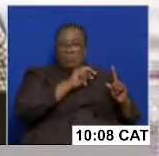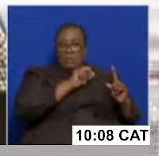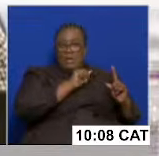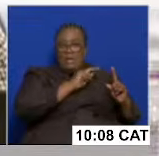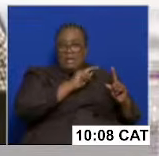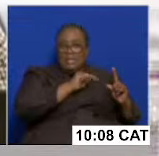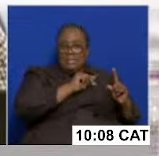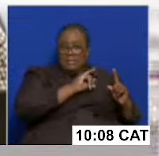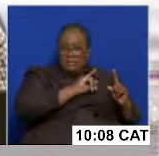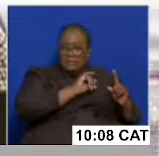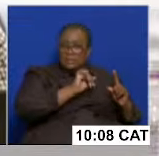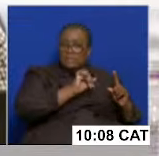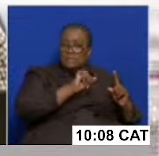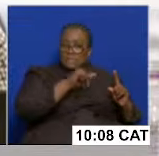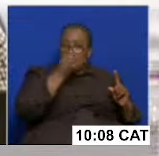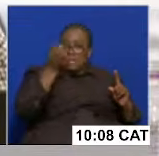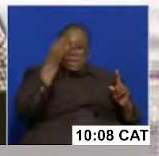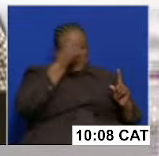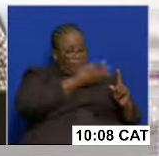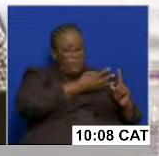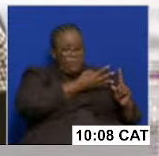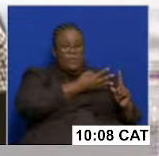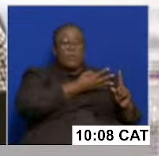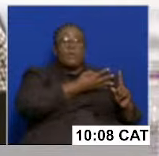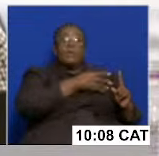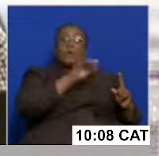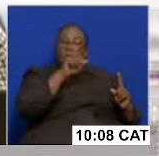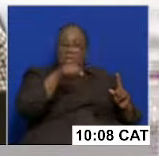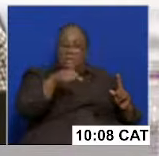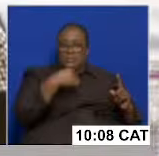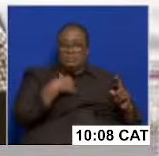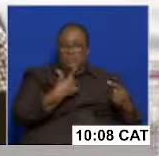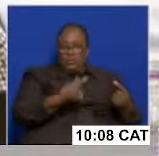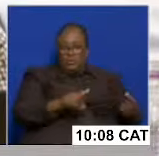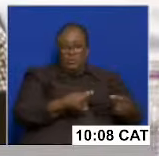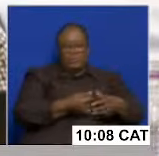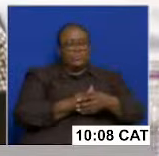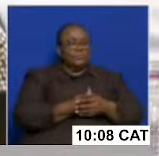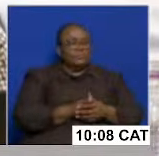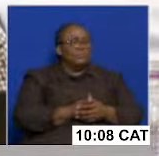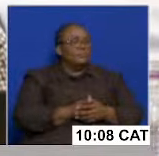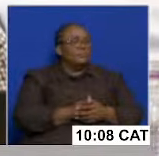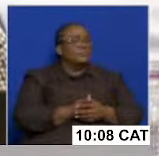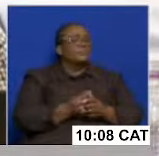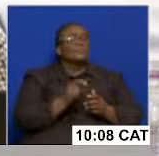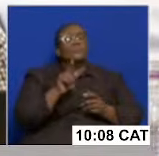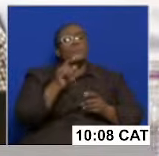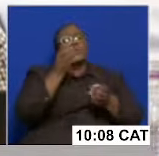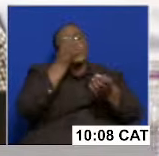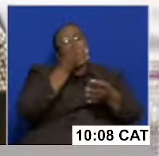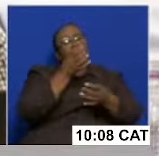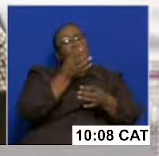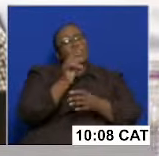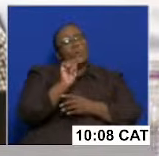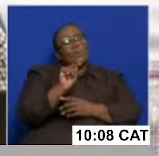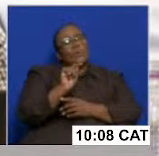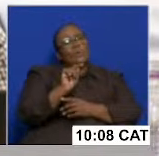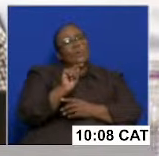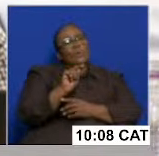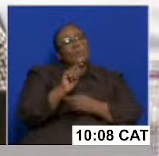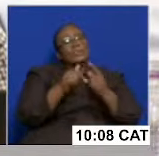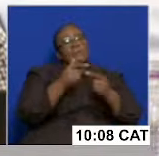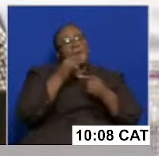Yes, I did that. And those details relate to the information about